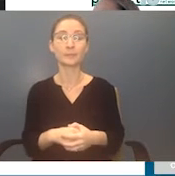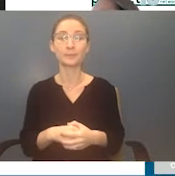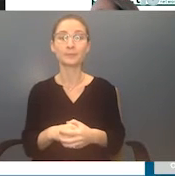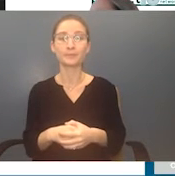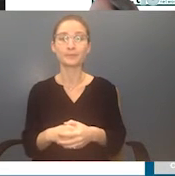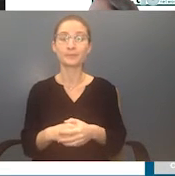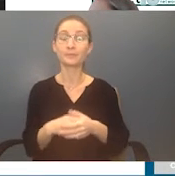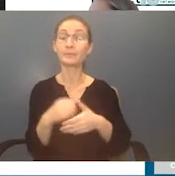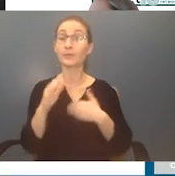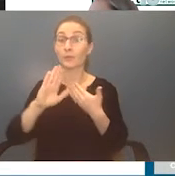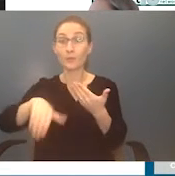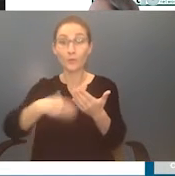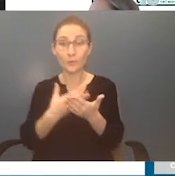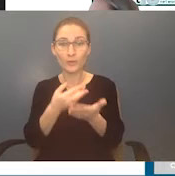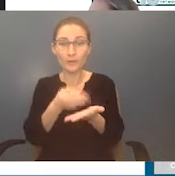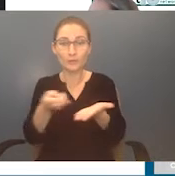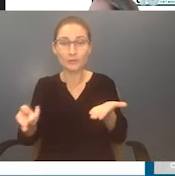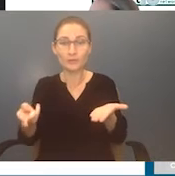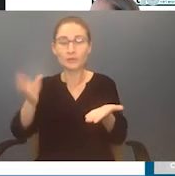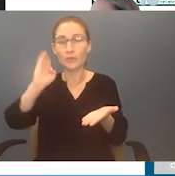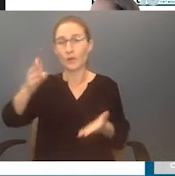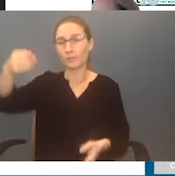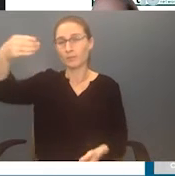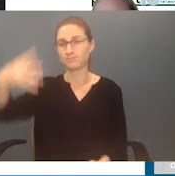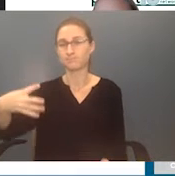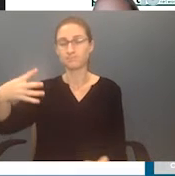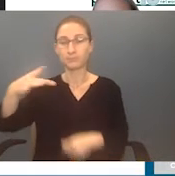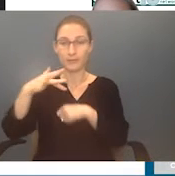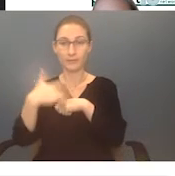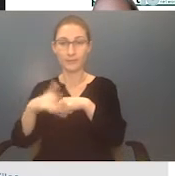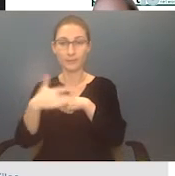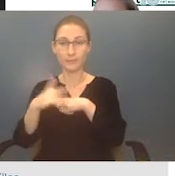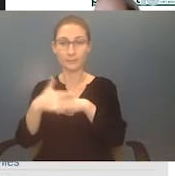And this is where all of our great resources will be found. Do